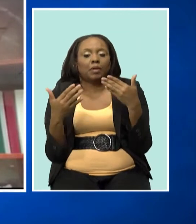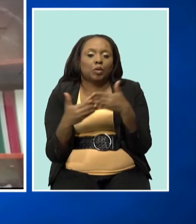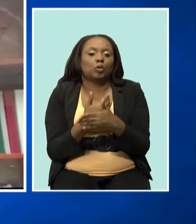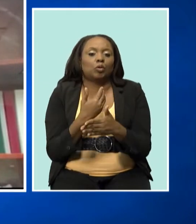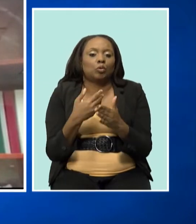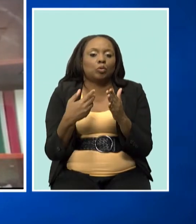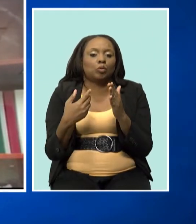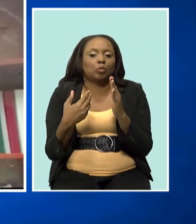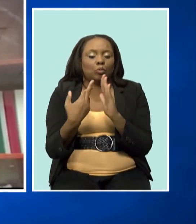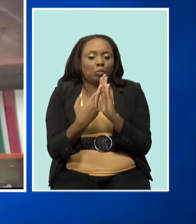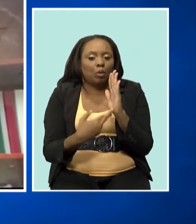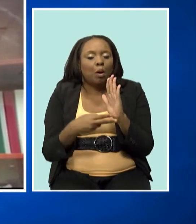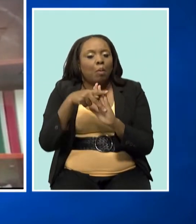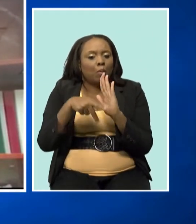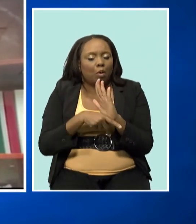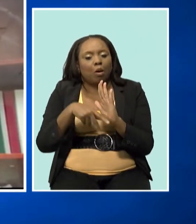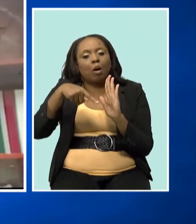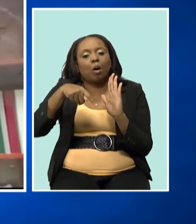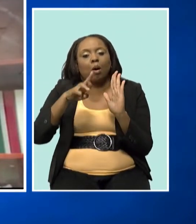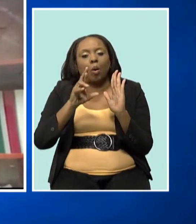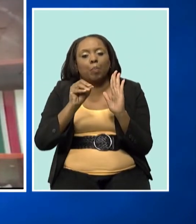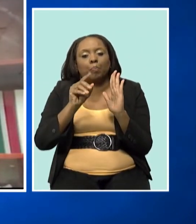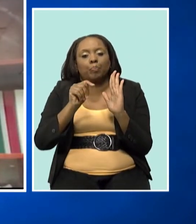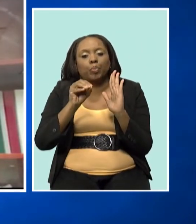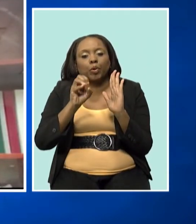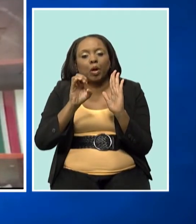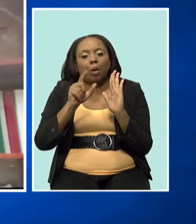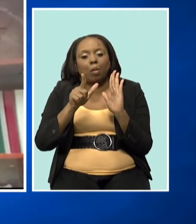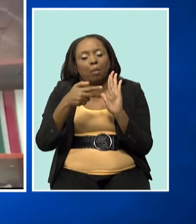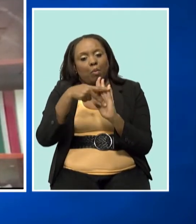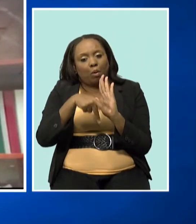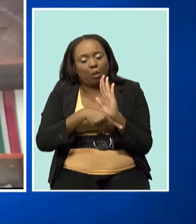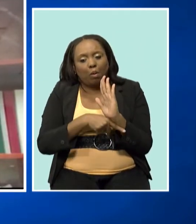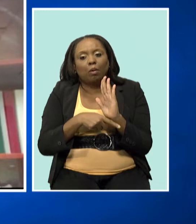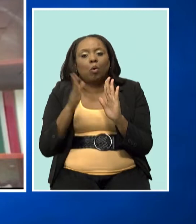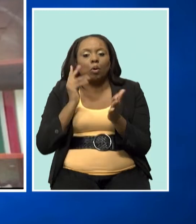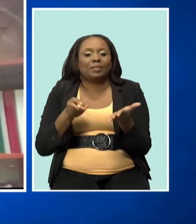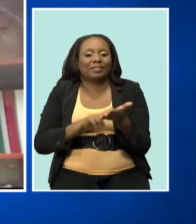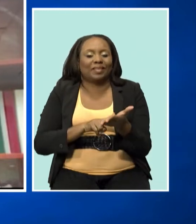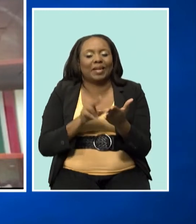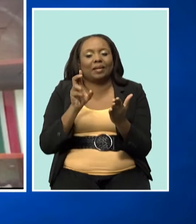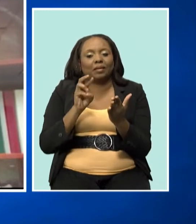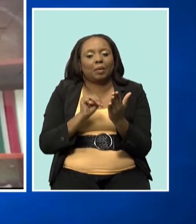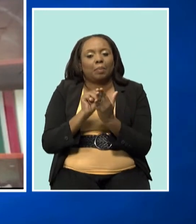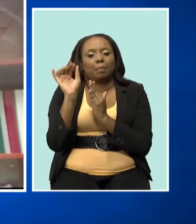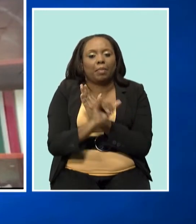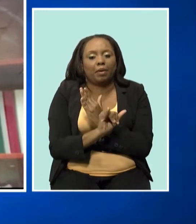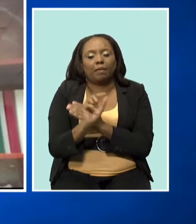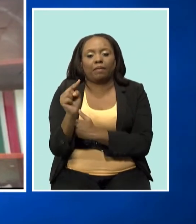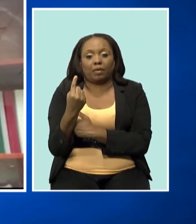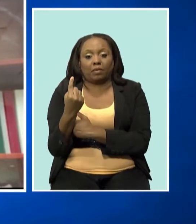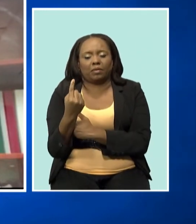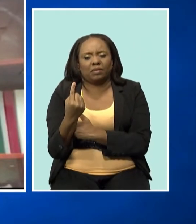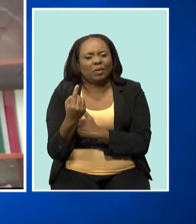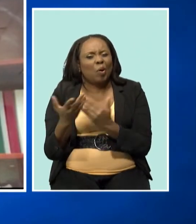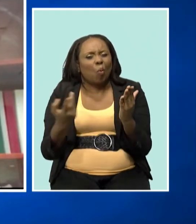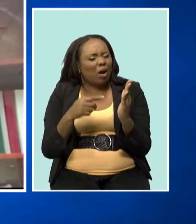We remember the pioneering efforts of the then Prime Minister Sir Lloyd Erskine Sandiford, the leader of